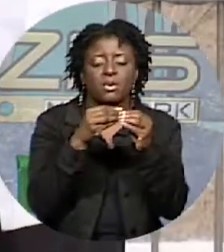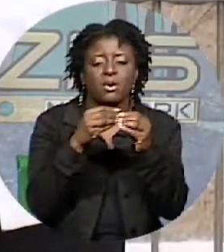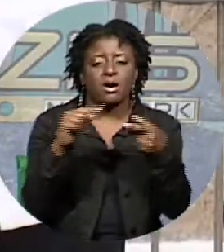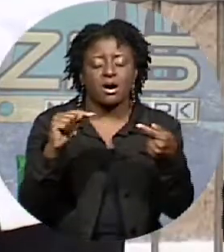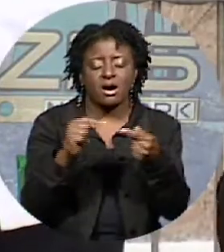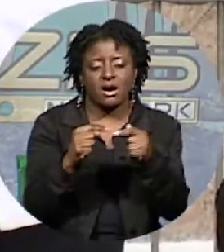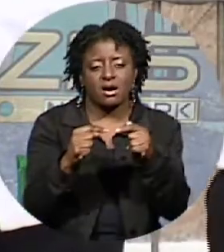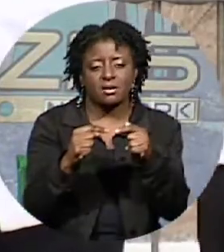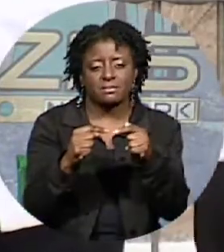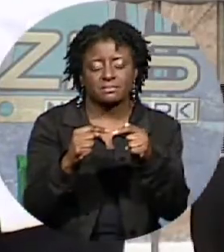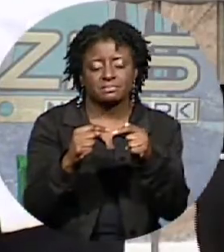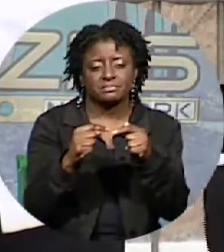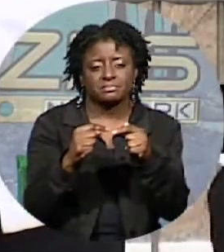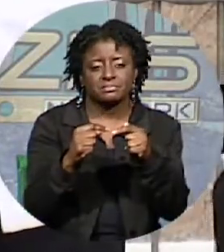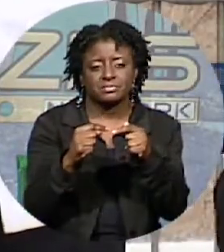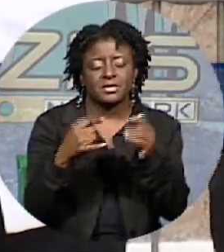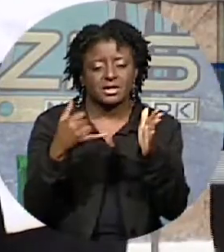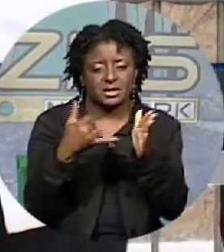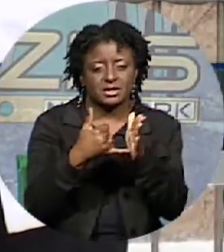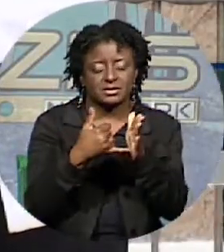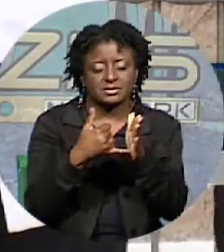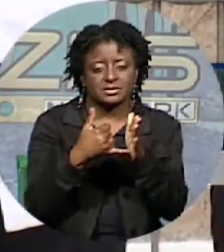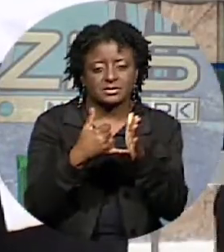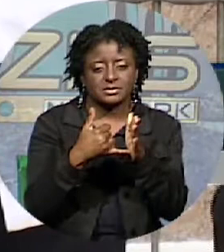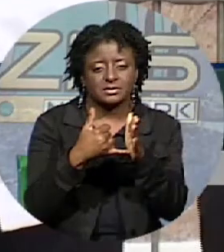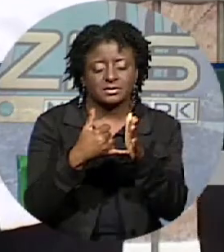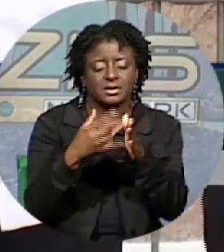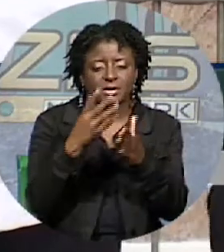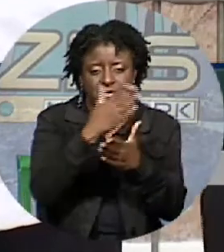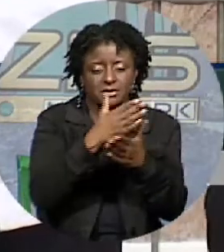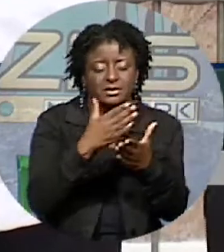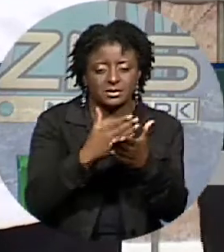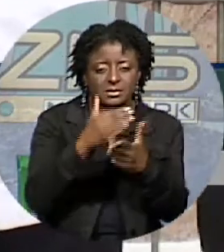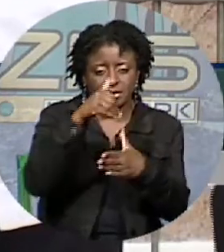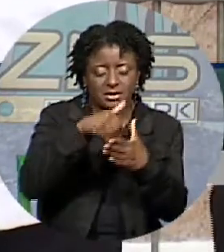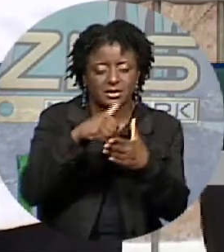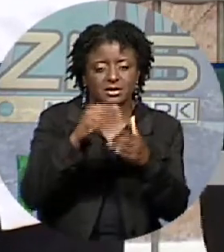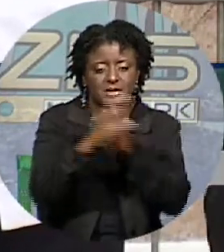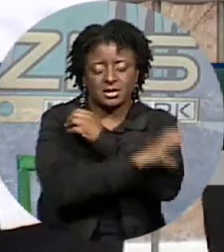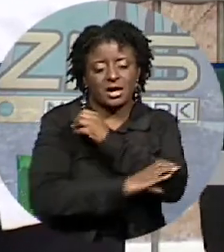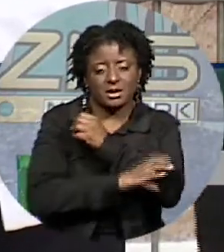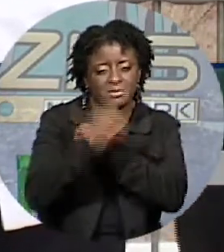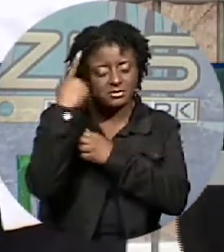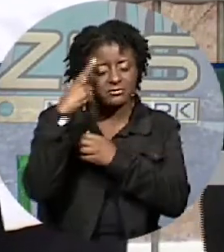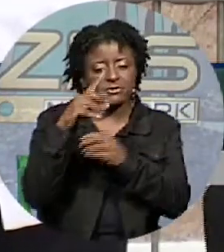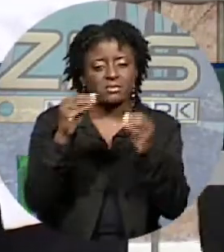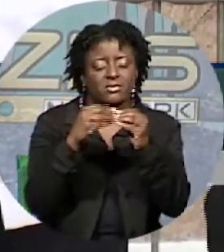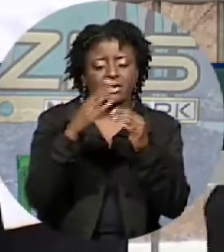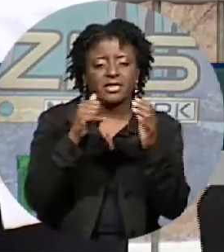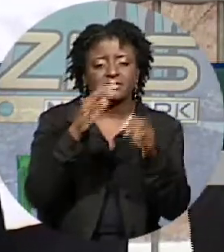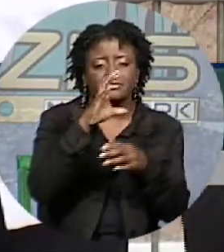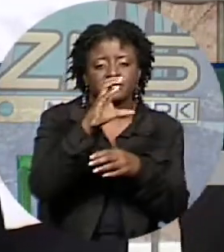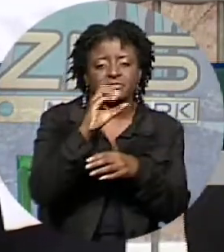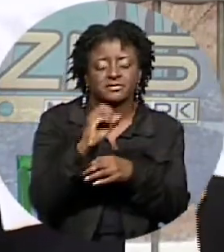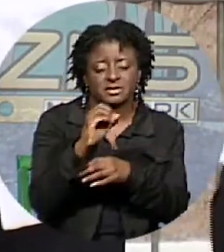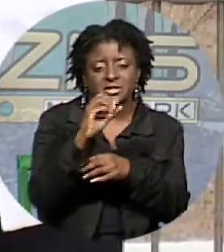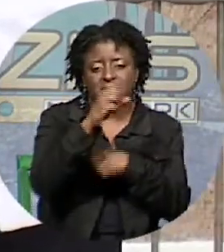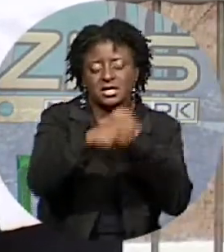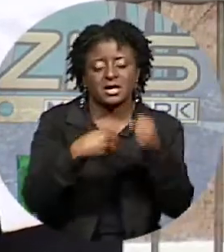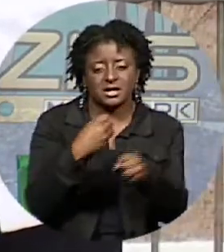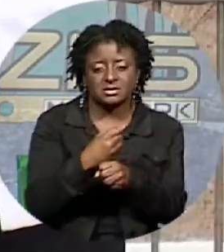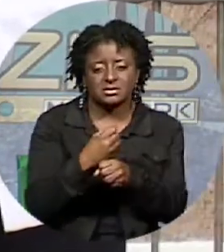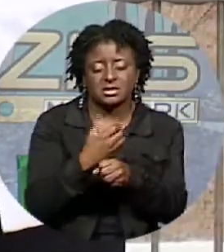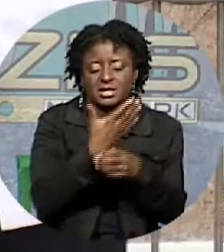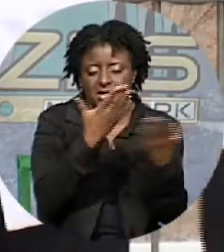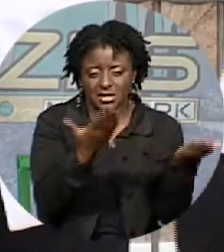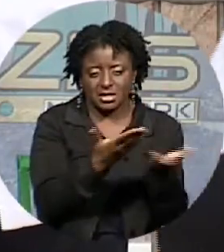But if it has been a part of the Caribbean for over 50 years, here is the question you need to ask intelligent